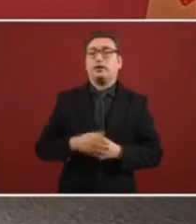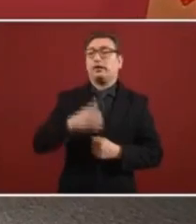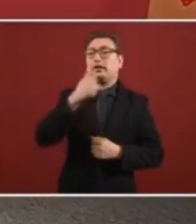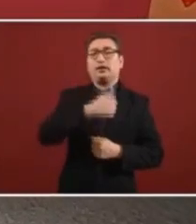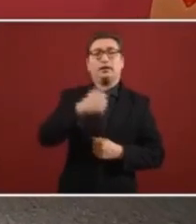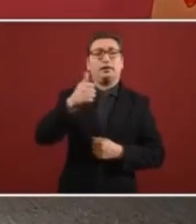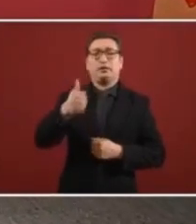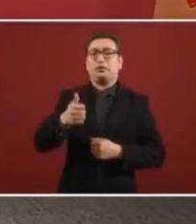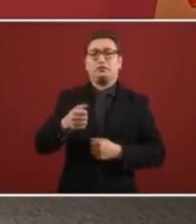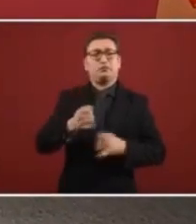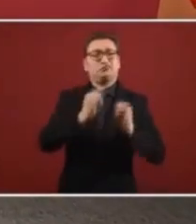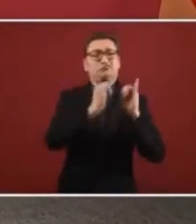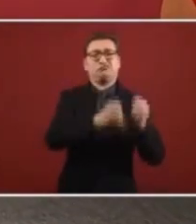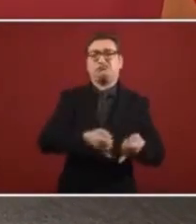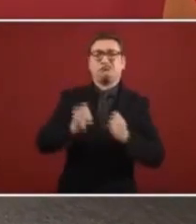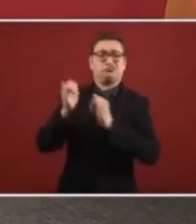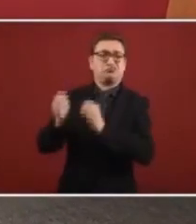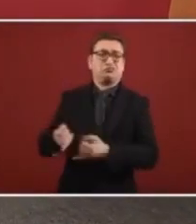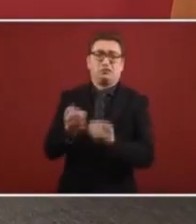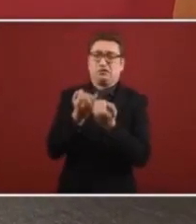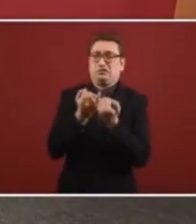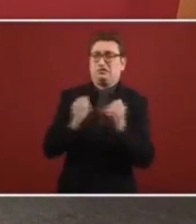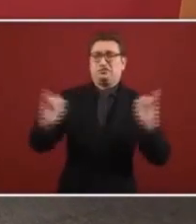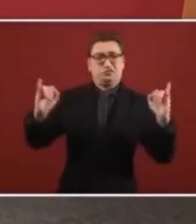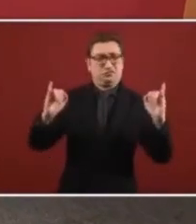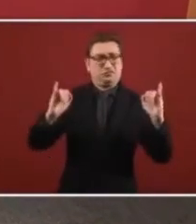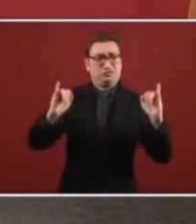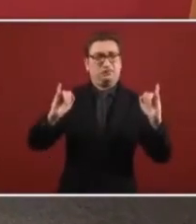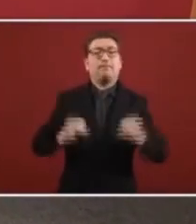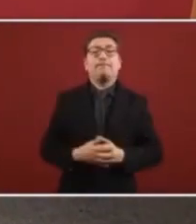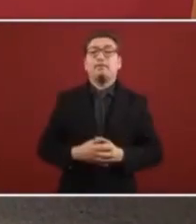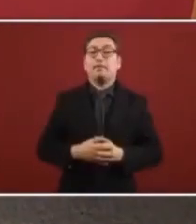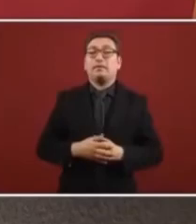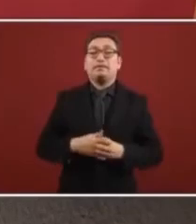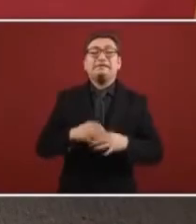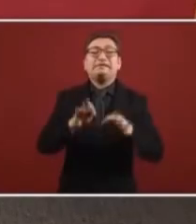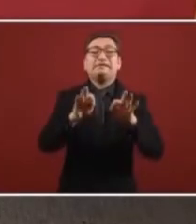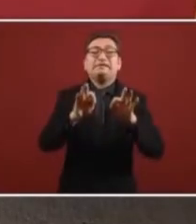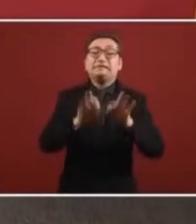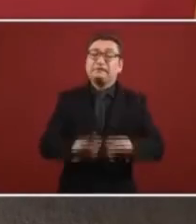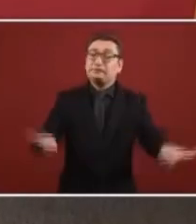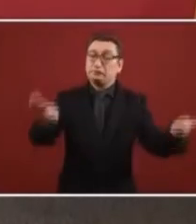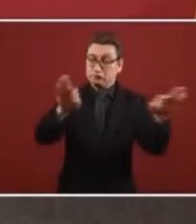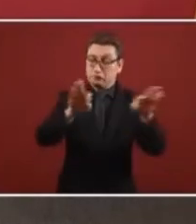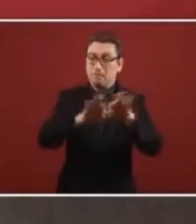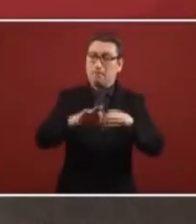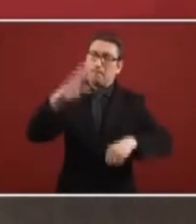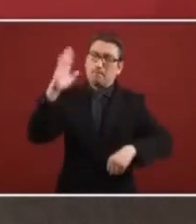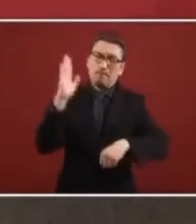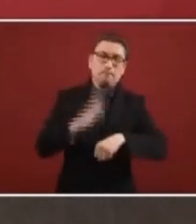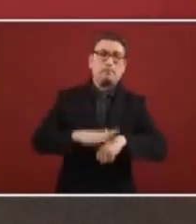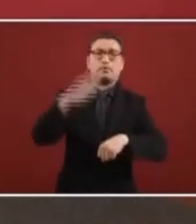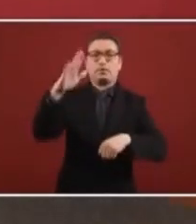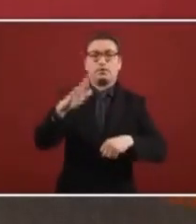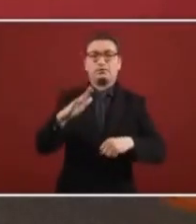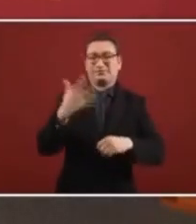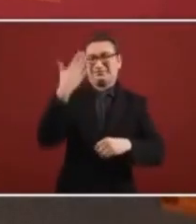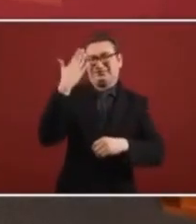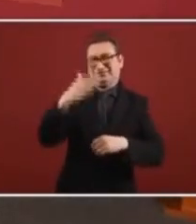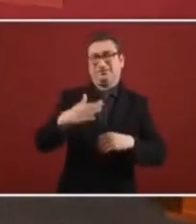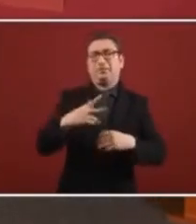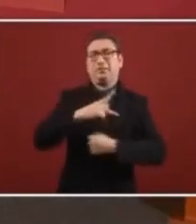independencia. has its own independence. Lo que sí es importante But- notar si se trata de